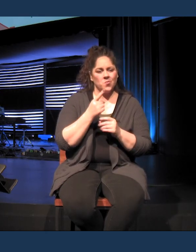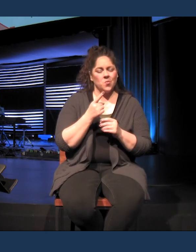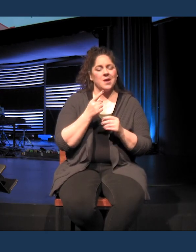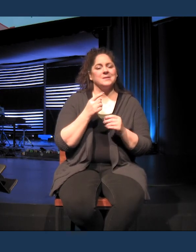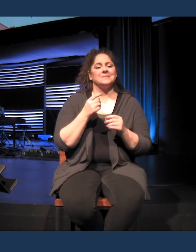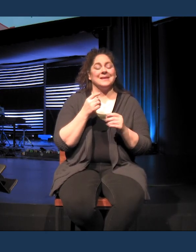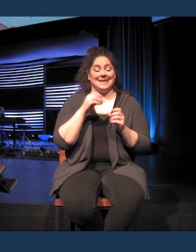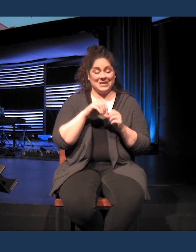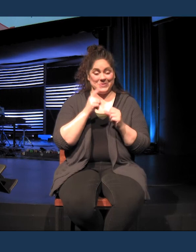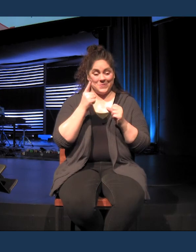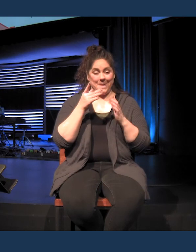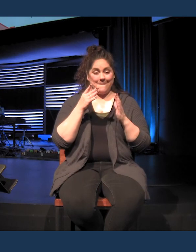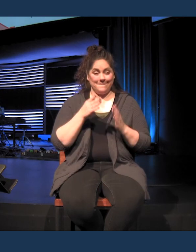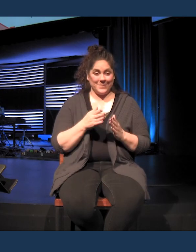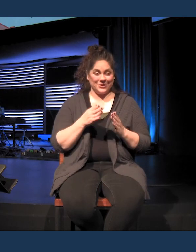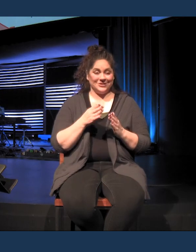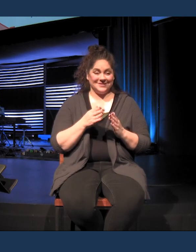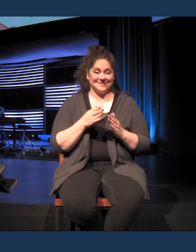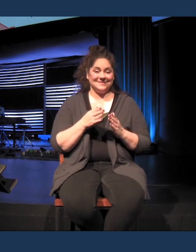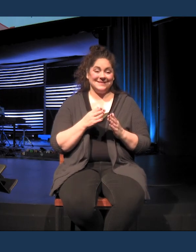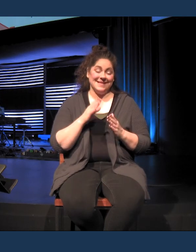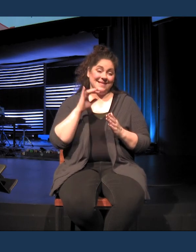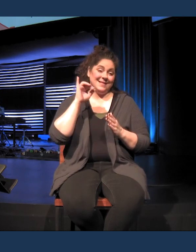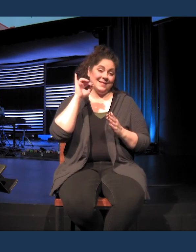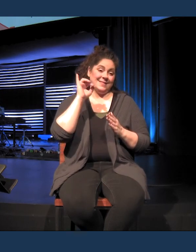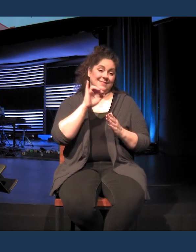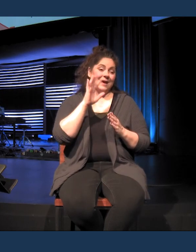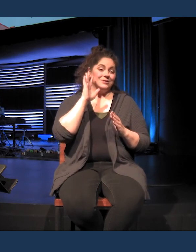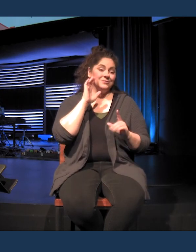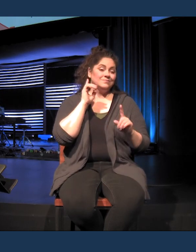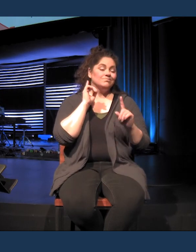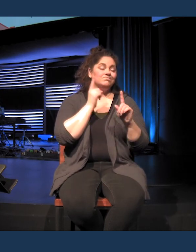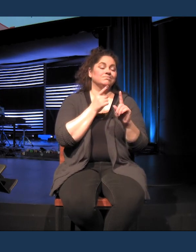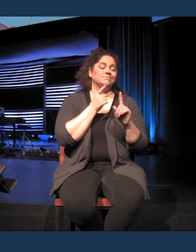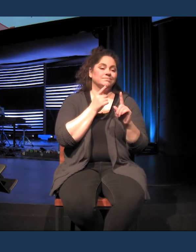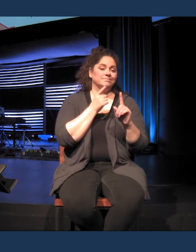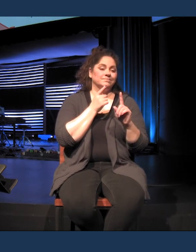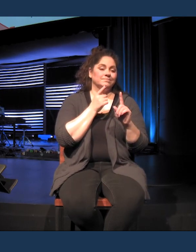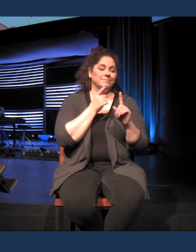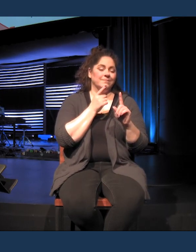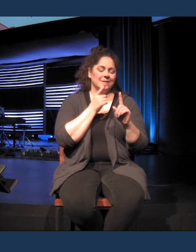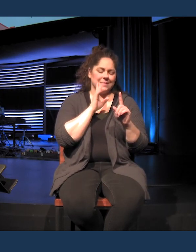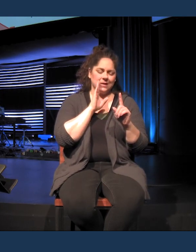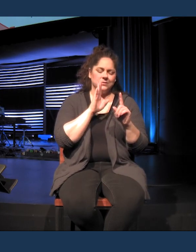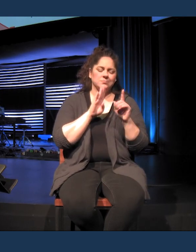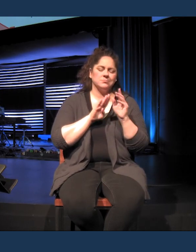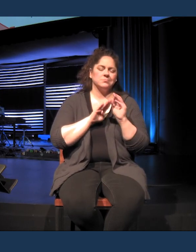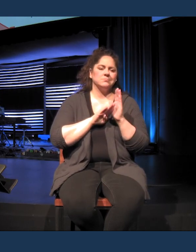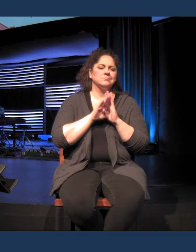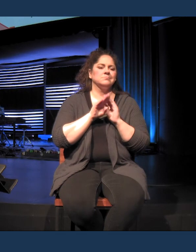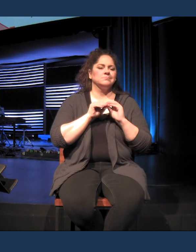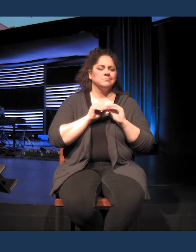one person, here's where the gold is: the fruitfulness.